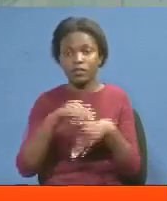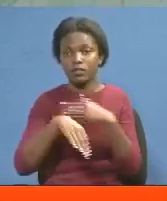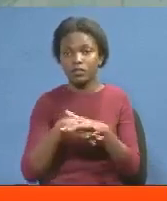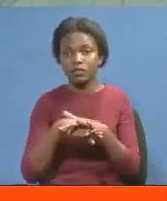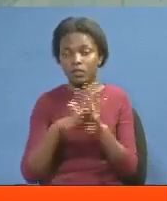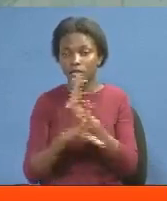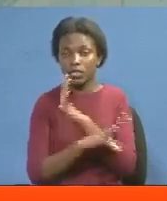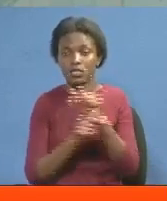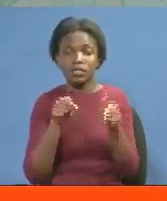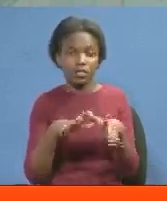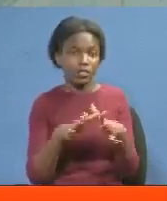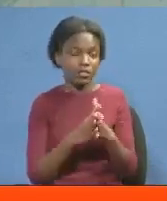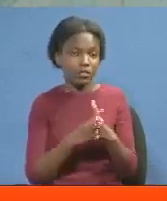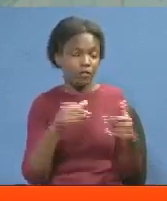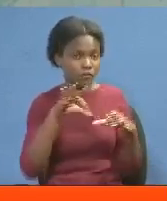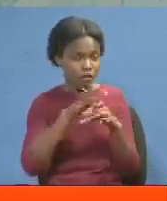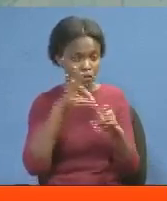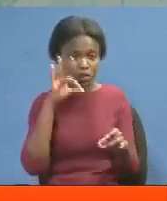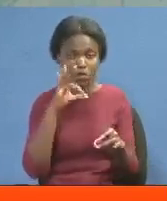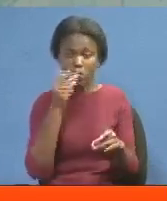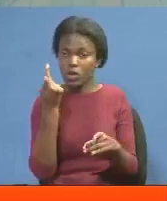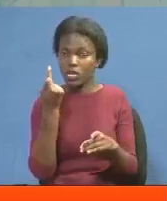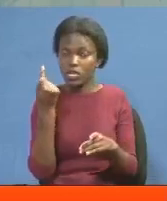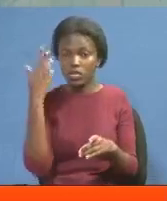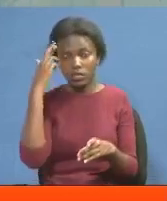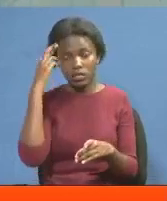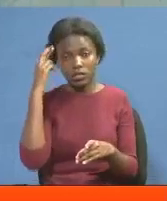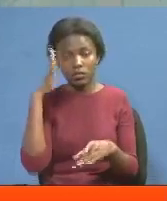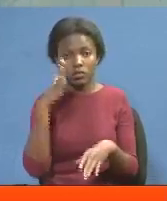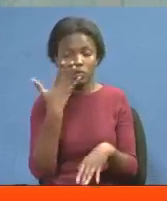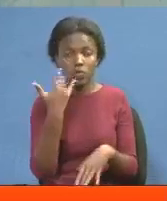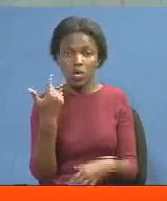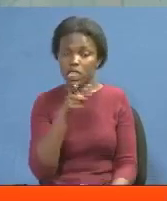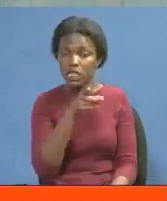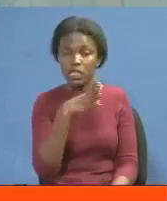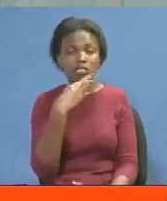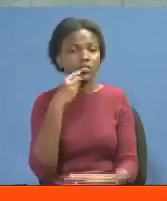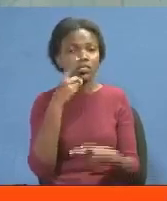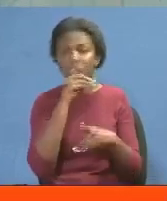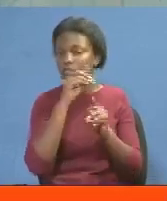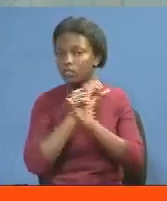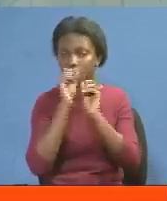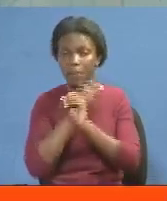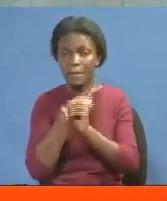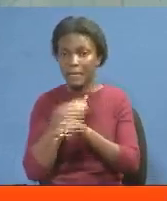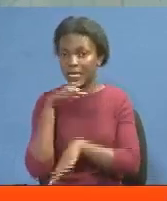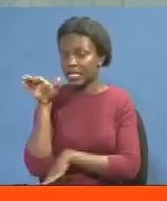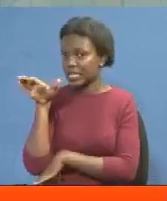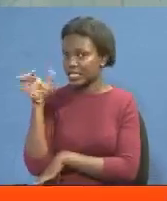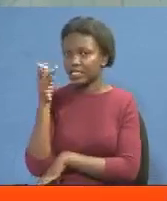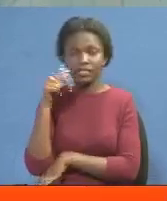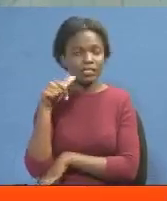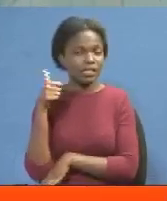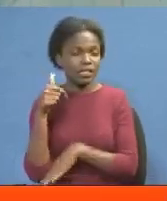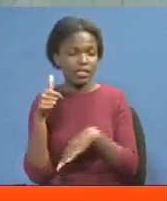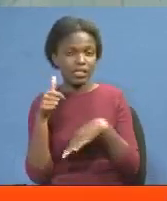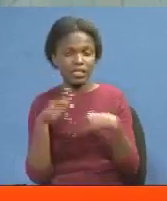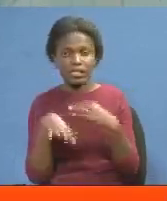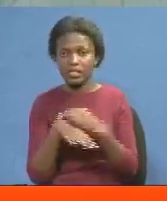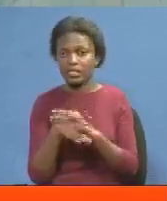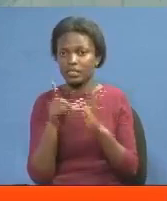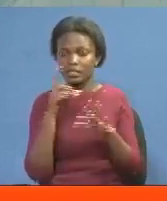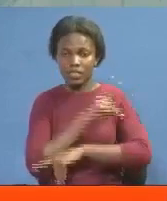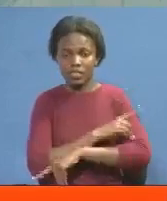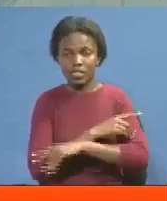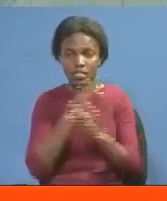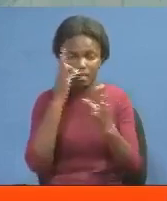this country. They can vote. They can. One of the reasons why this has never been discussed, mm-hmm. I asked the other day, mm-hmm. a legislator told me, if we make